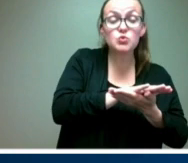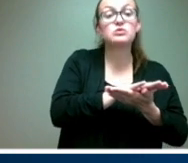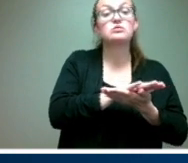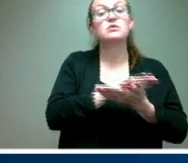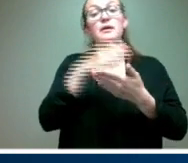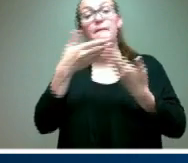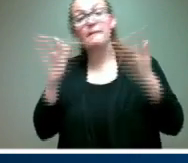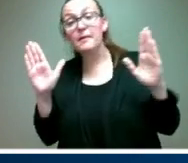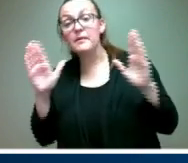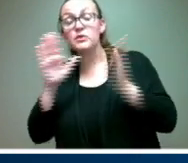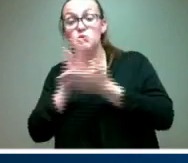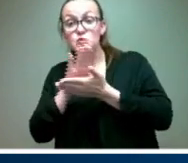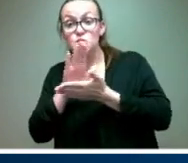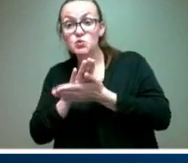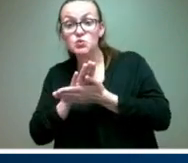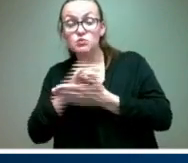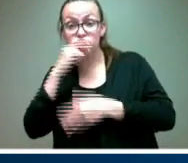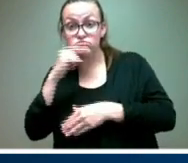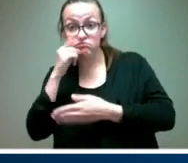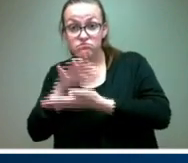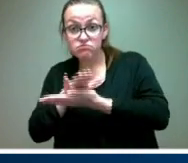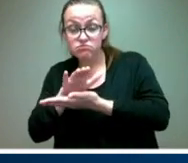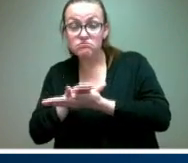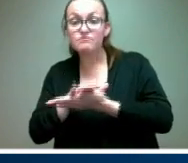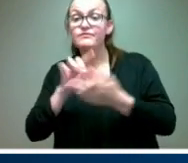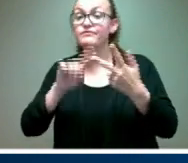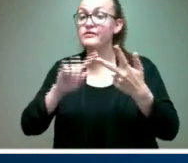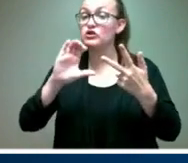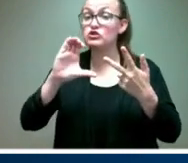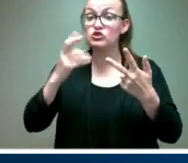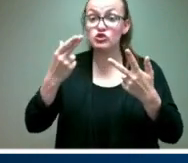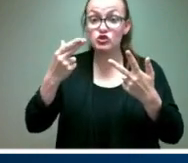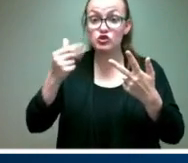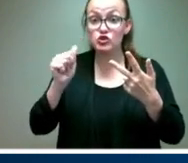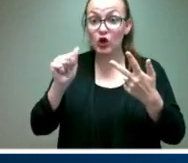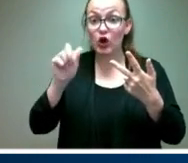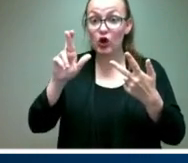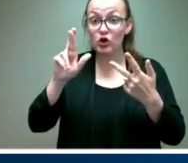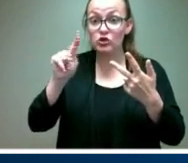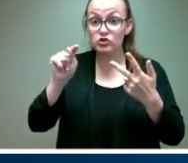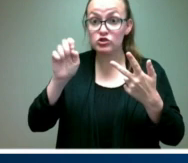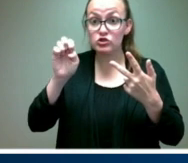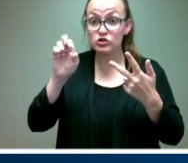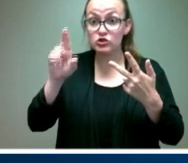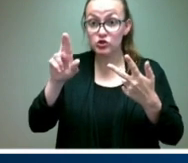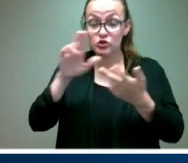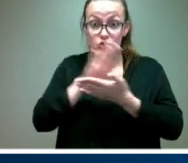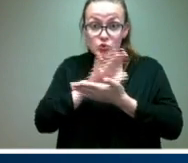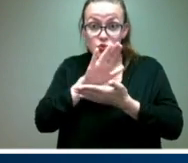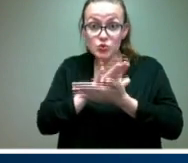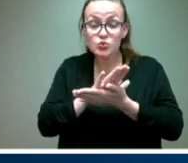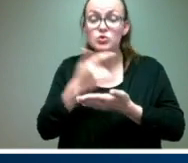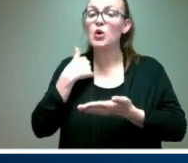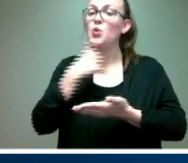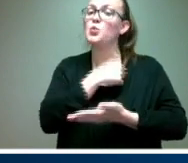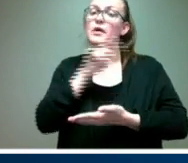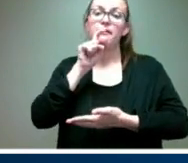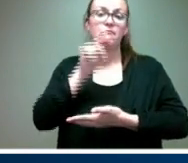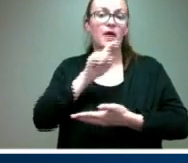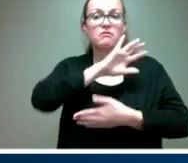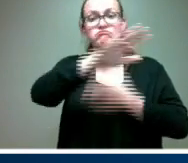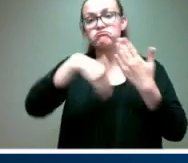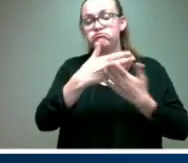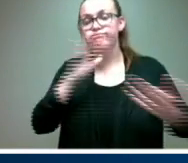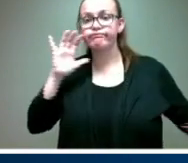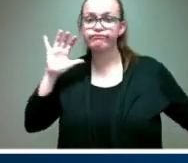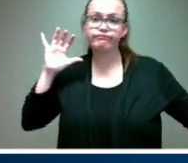schools, our charter schools. We have to unite and make sure that we are